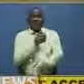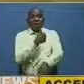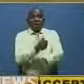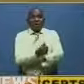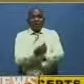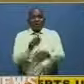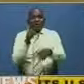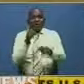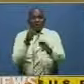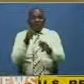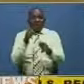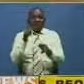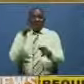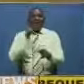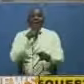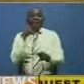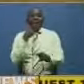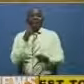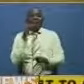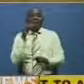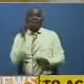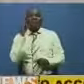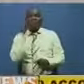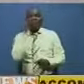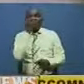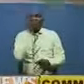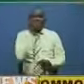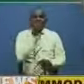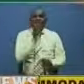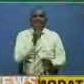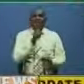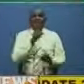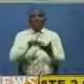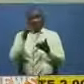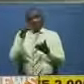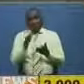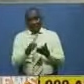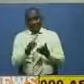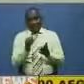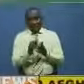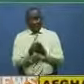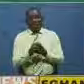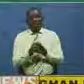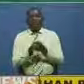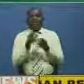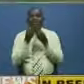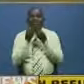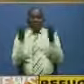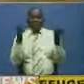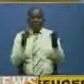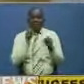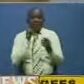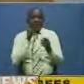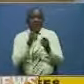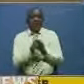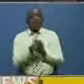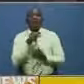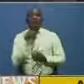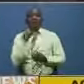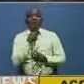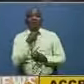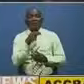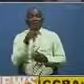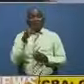over kissing incidents involved the priest and some of the students that went viral. In the video, the priest,